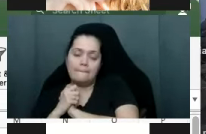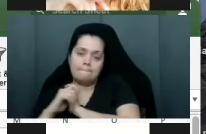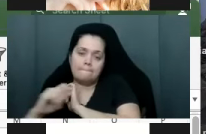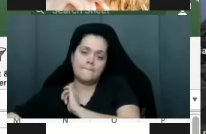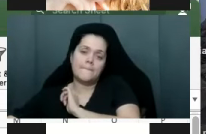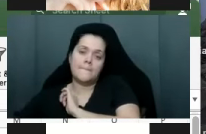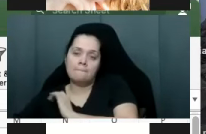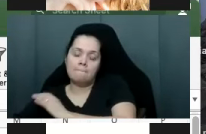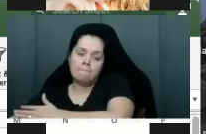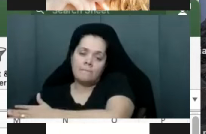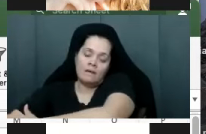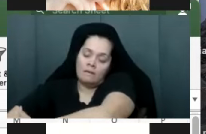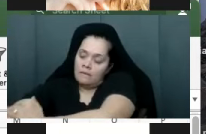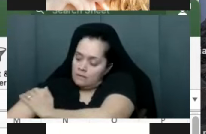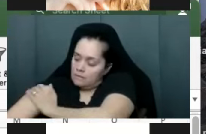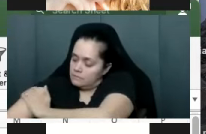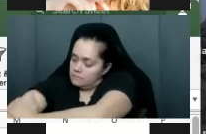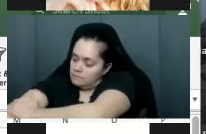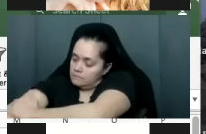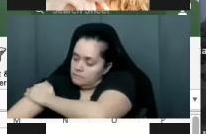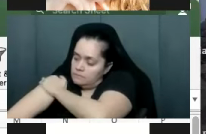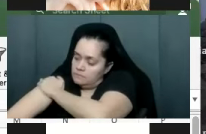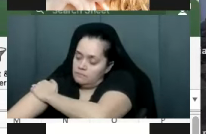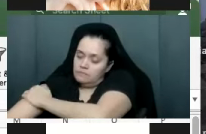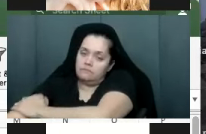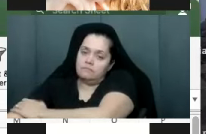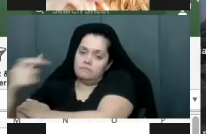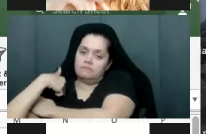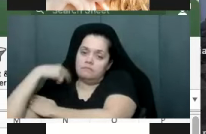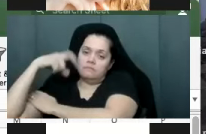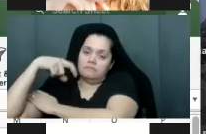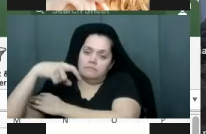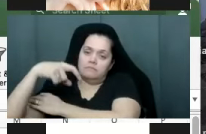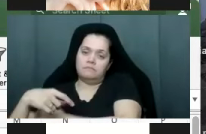Okay, so I need to